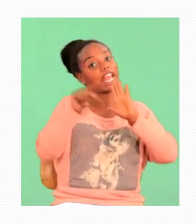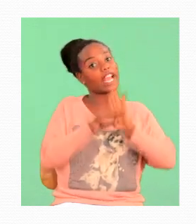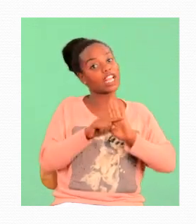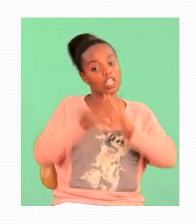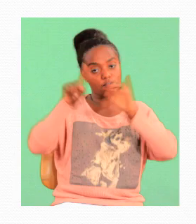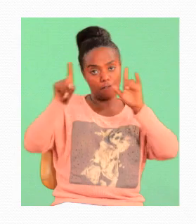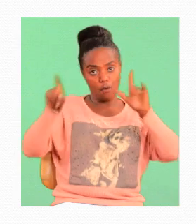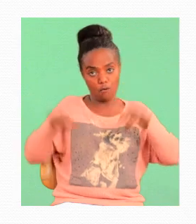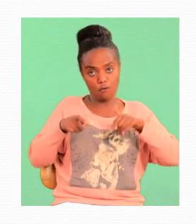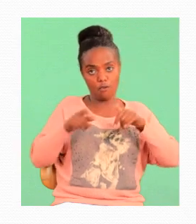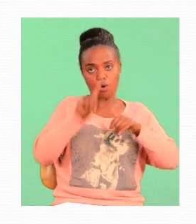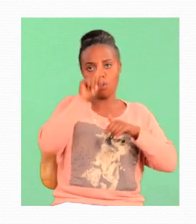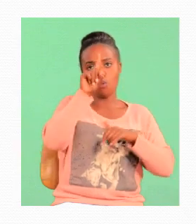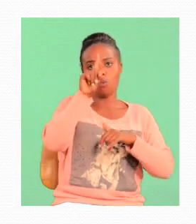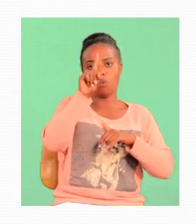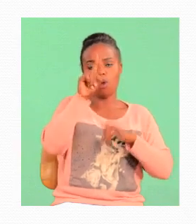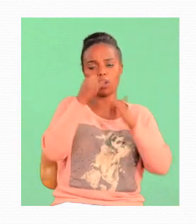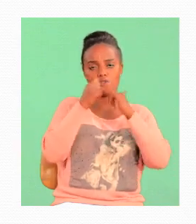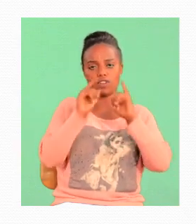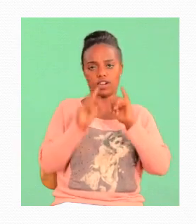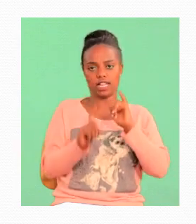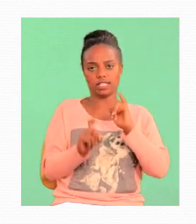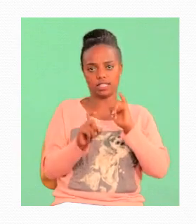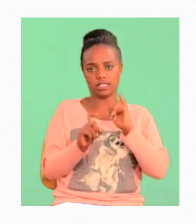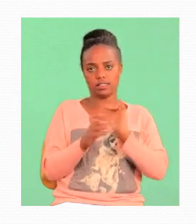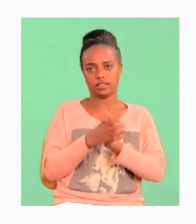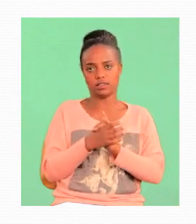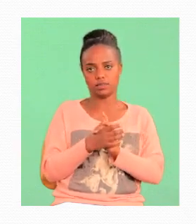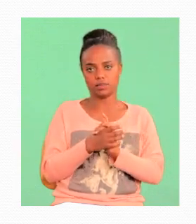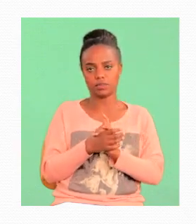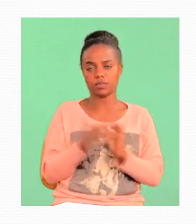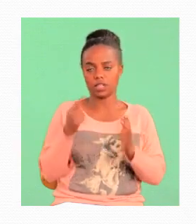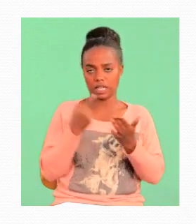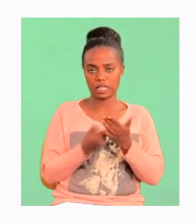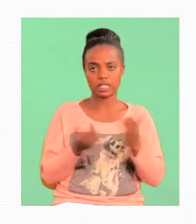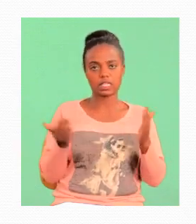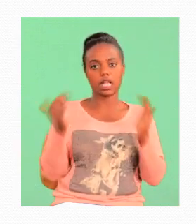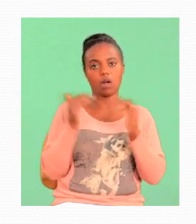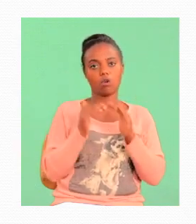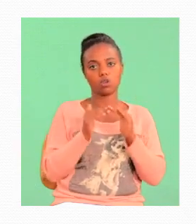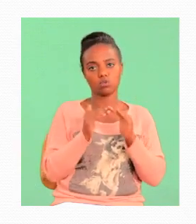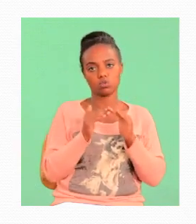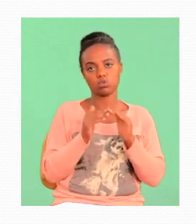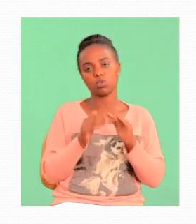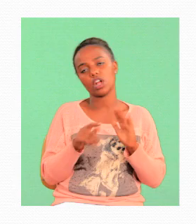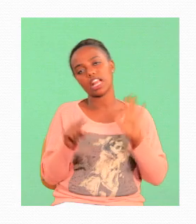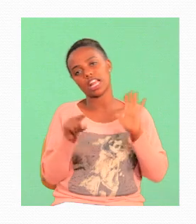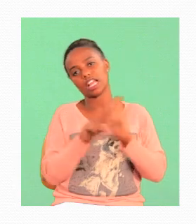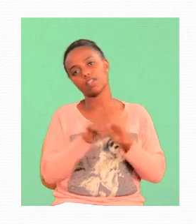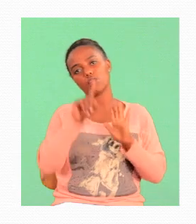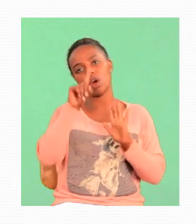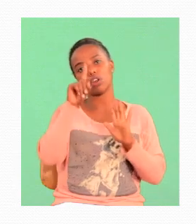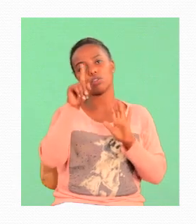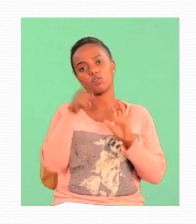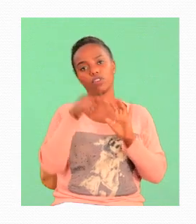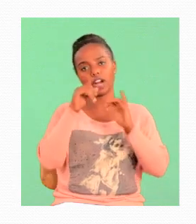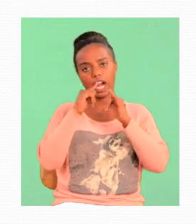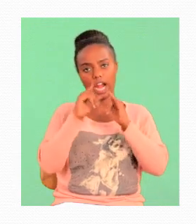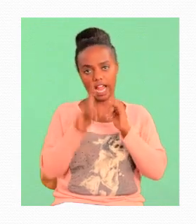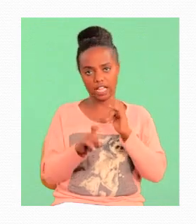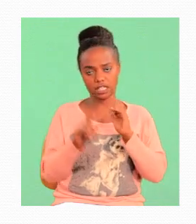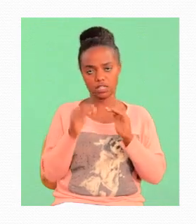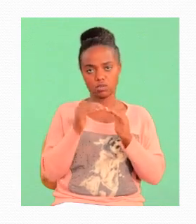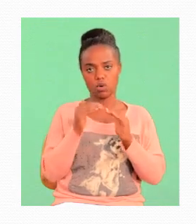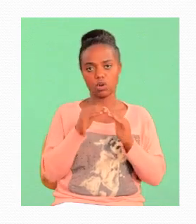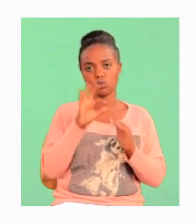of 1 over x. This is equal to negative of 1 over x means it is f